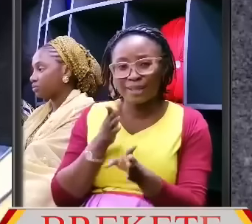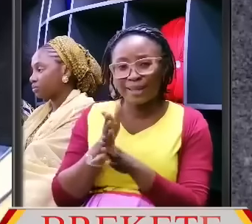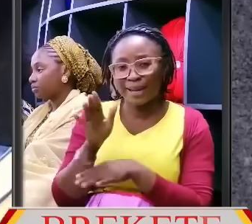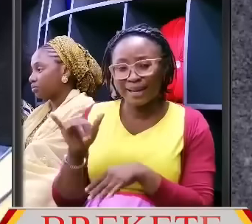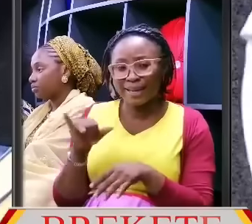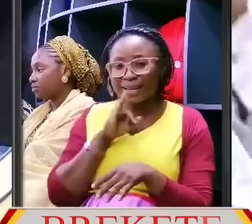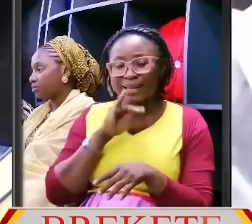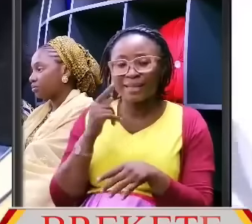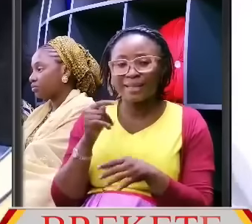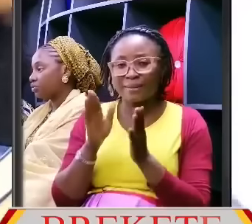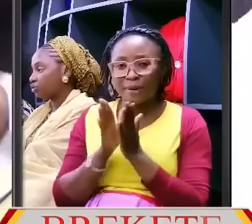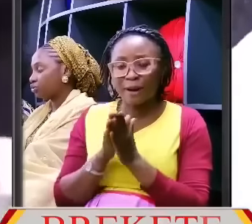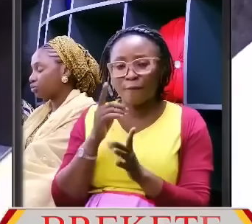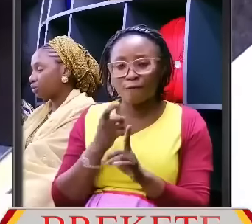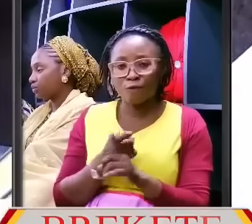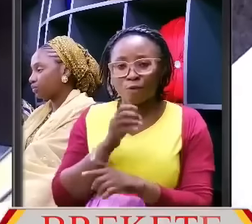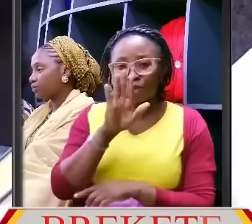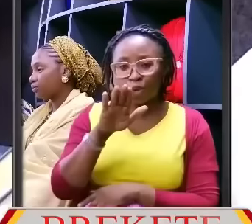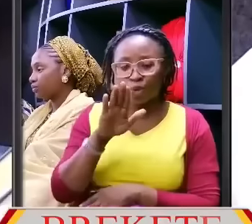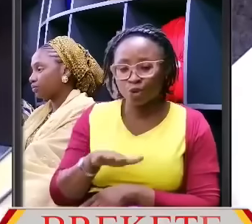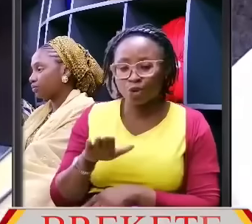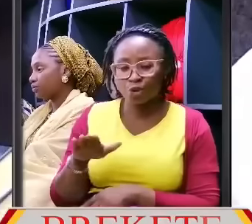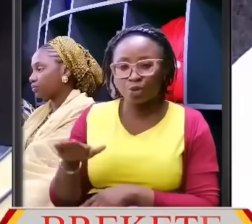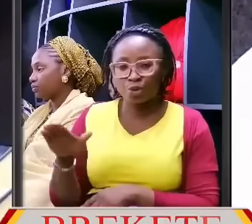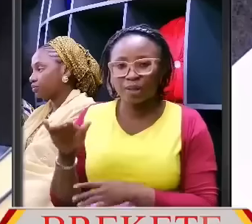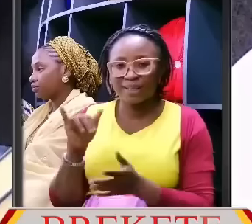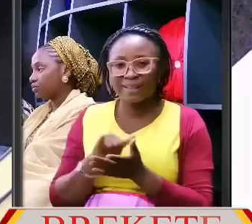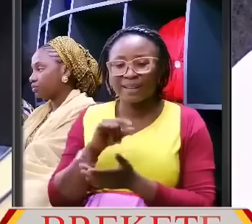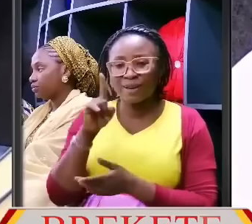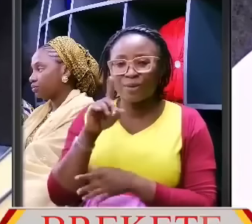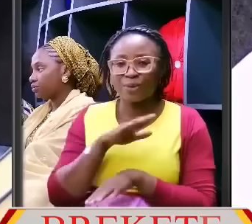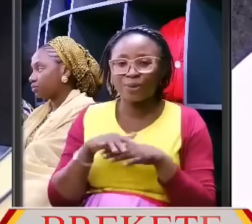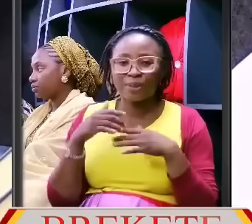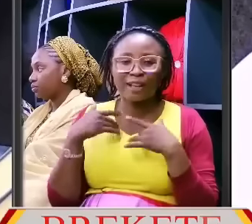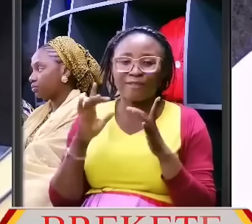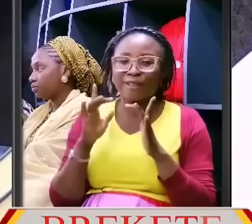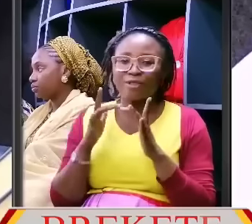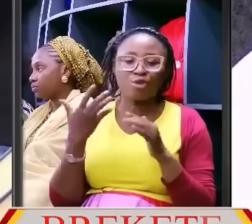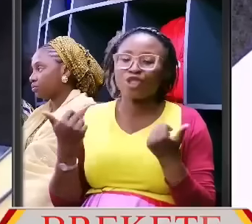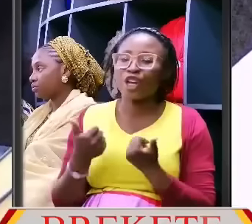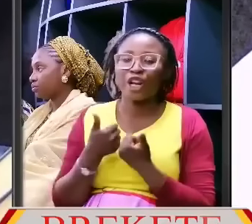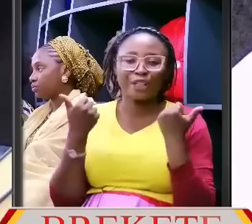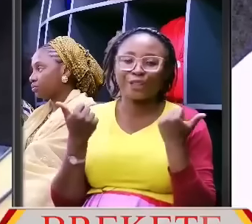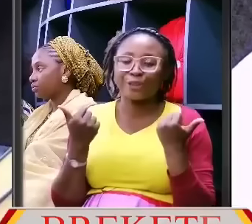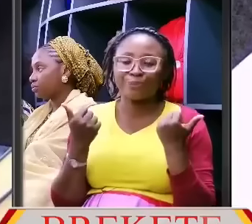in grave, now that of your children, that one no get network problem.